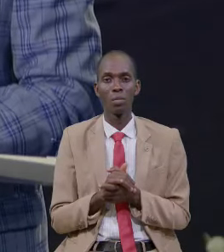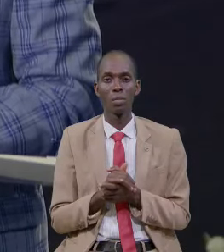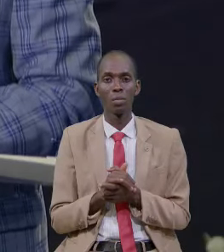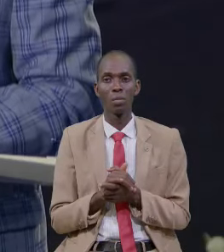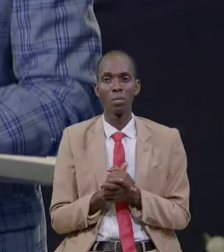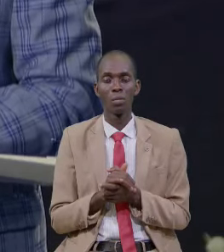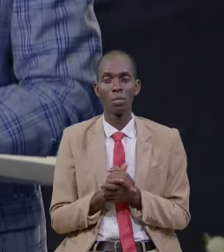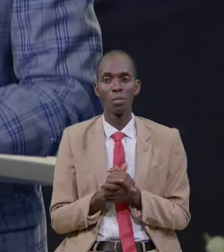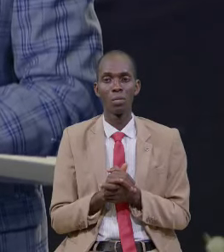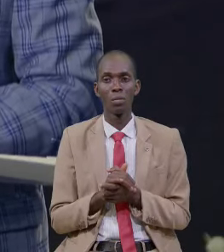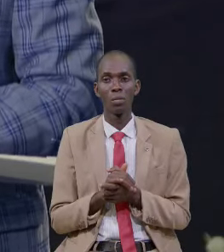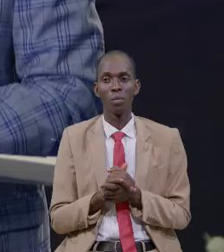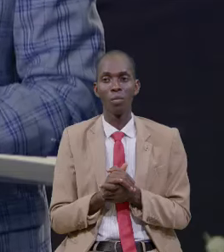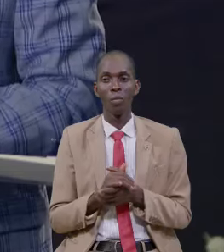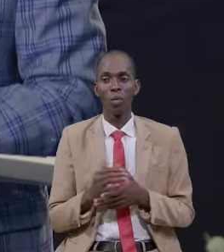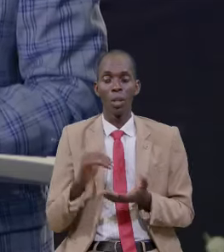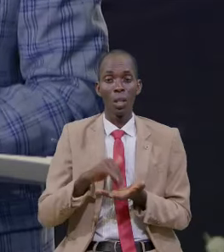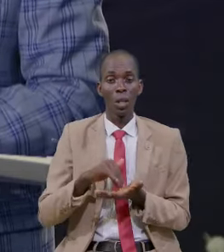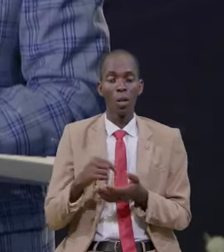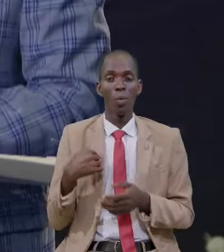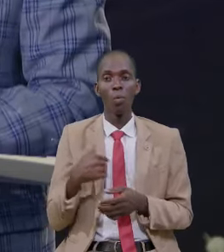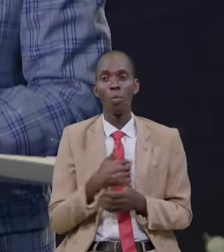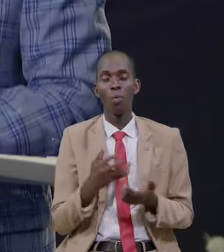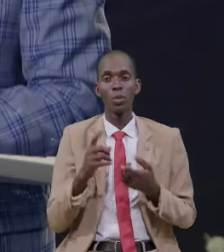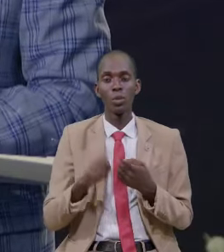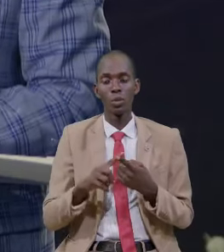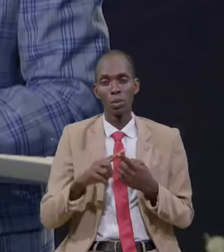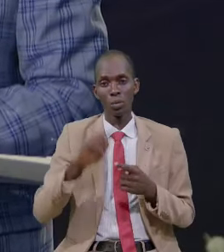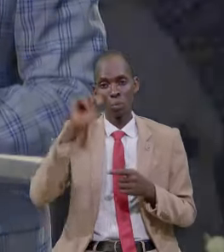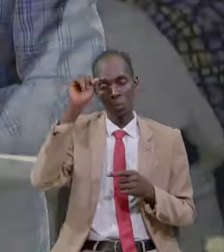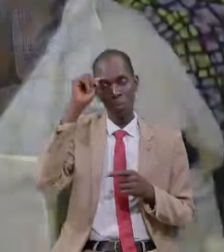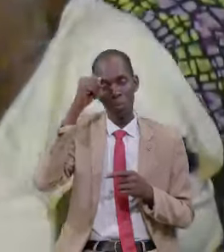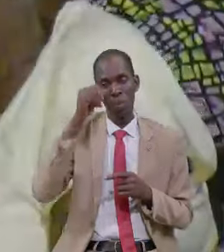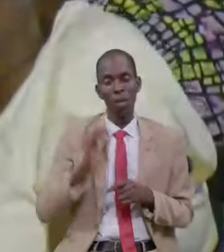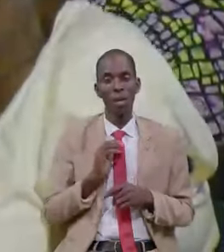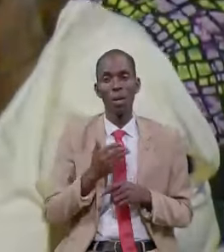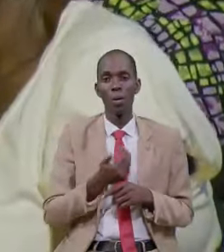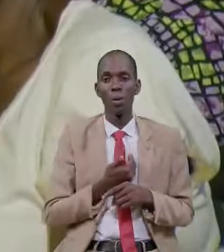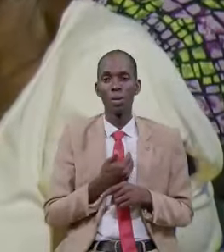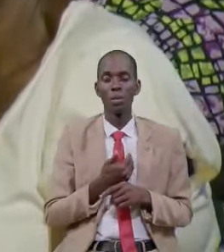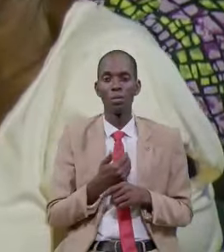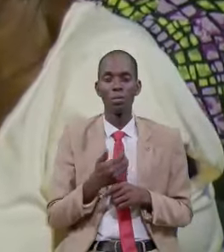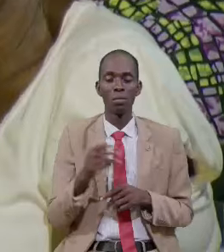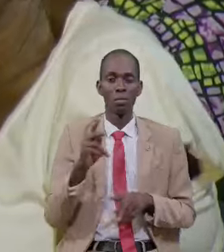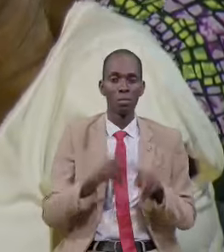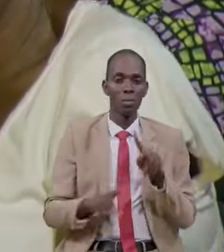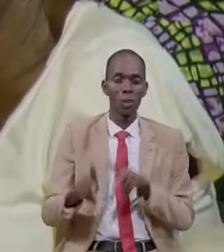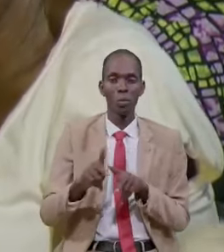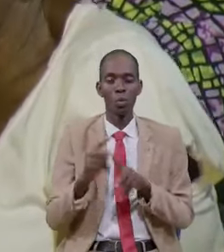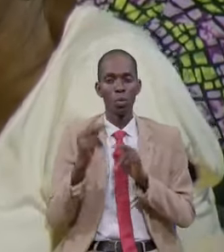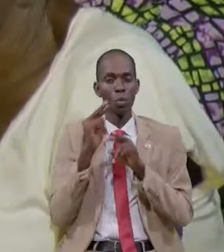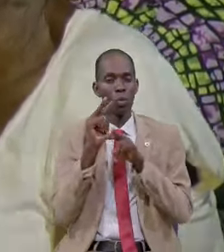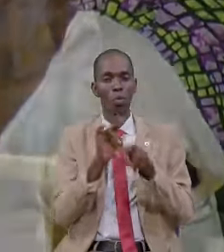Once again, we want to remind our radio audience, television audience, you just gave your life